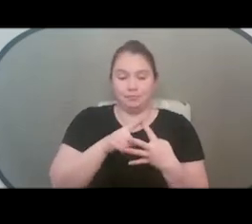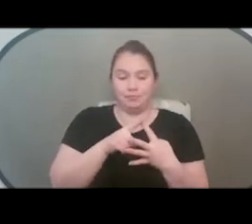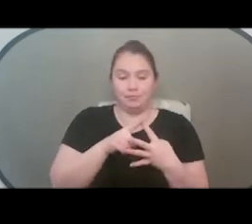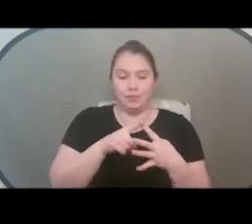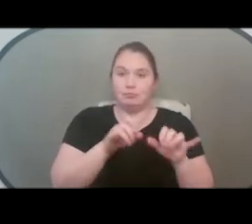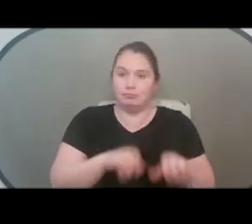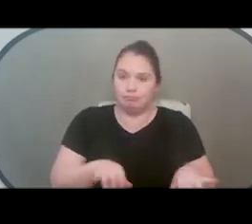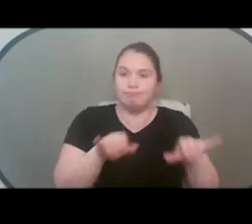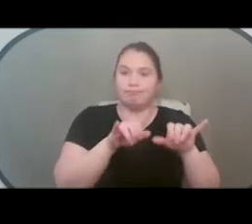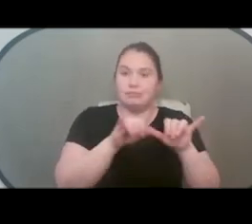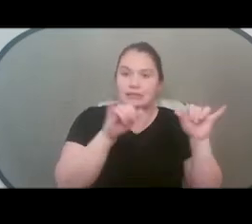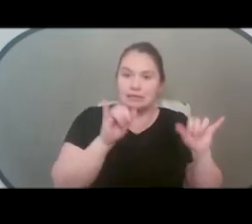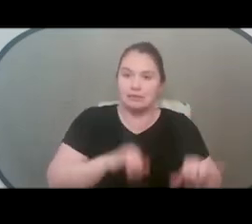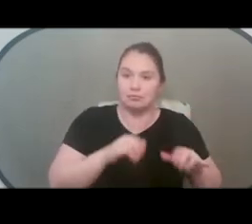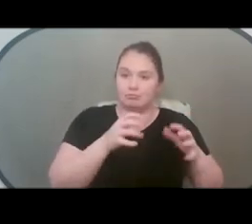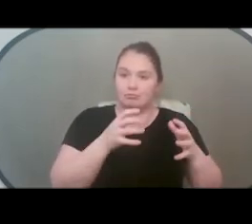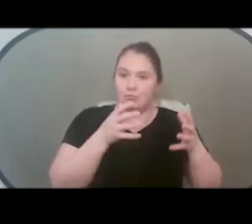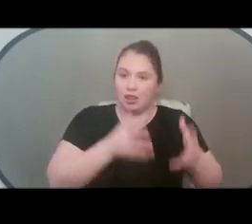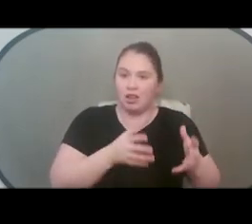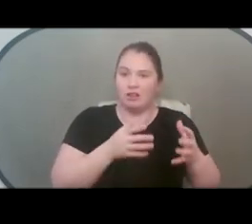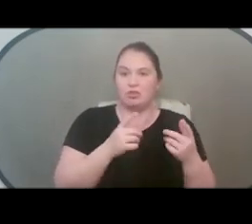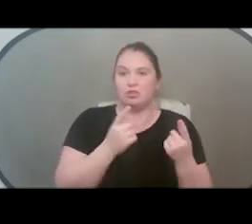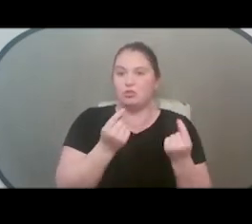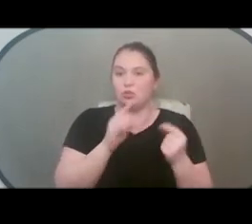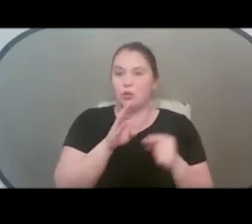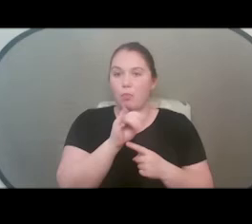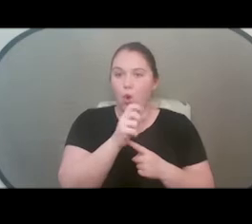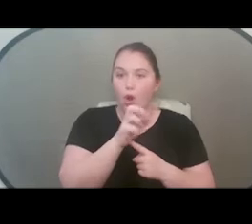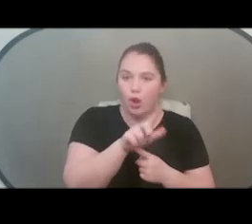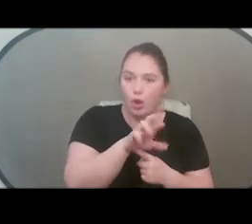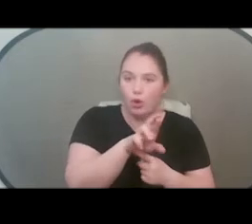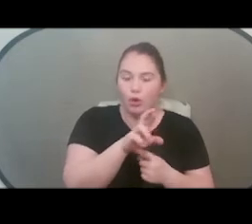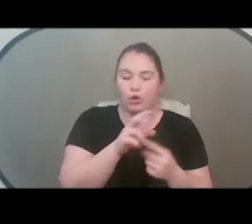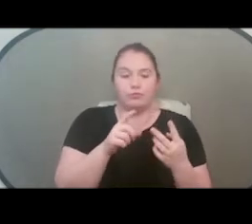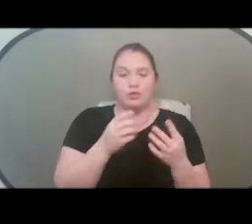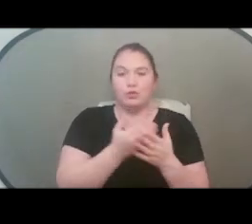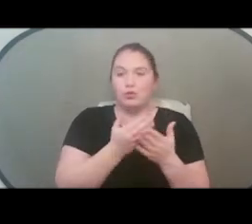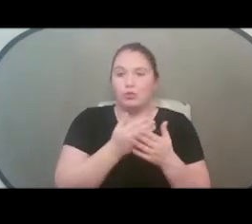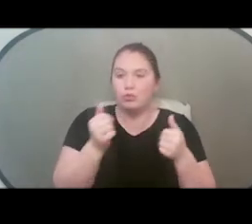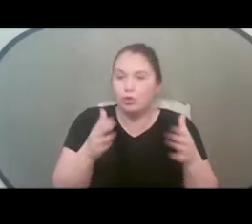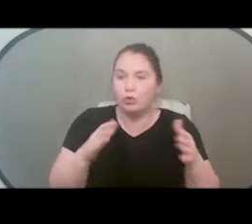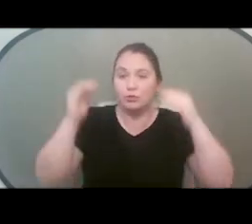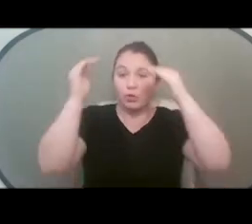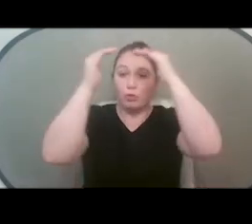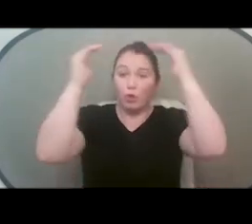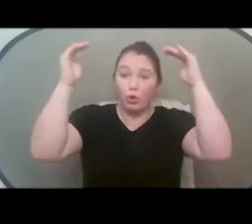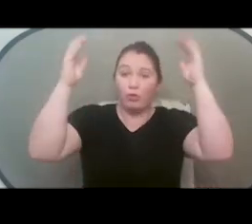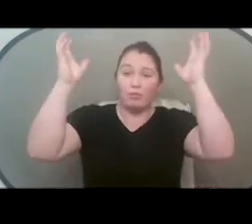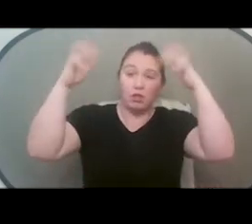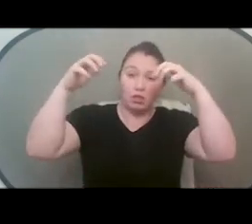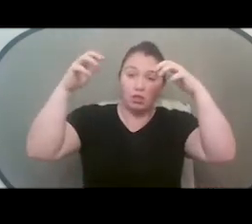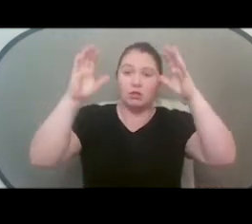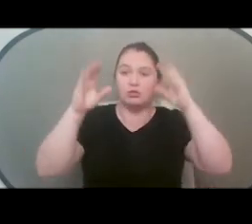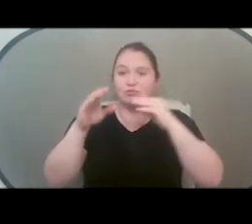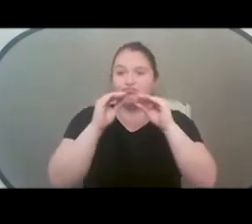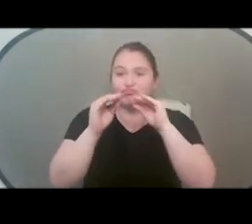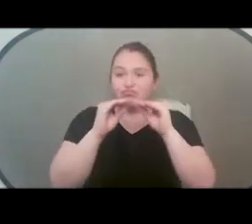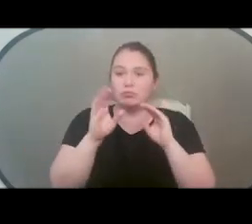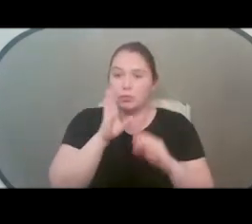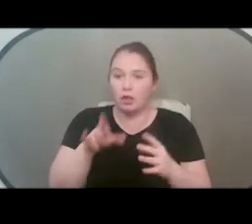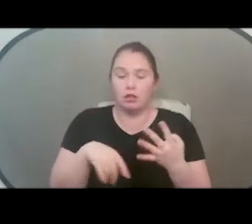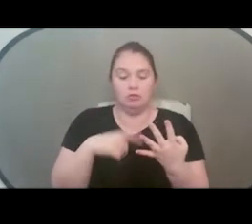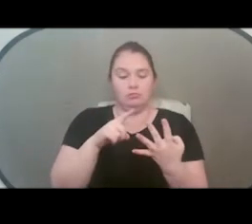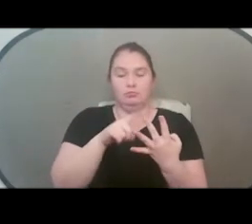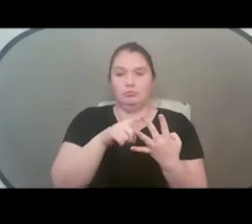that's just to address the boiler, the new windows, a deteriorating roof, etc. Option two was to renovate the